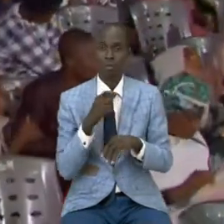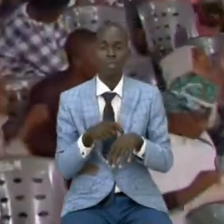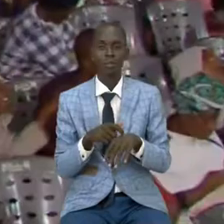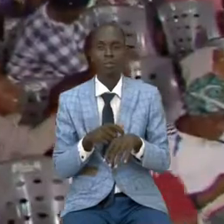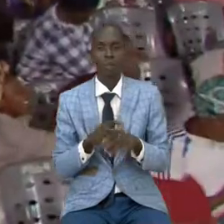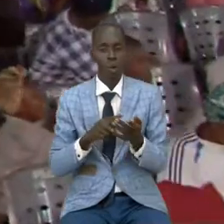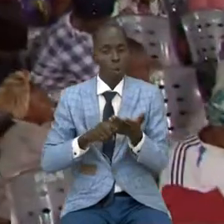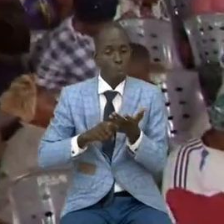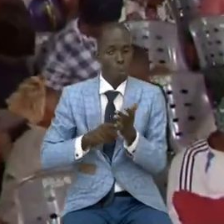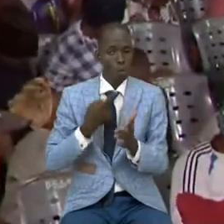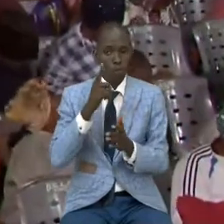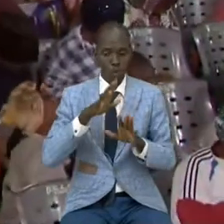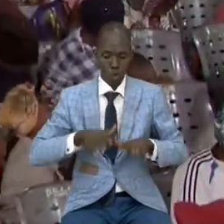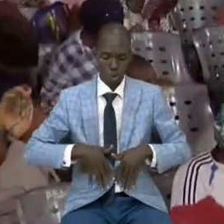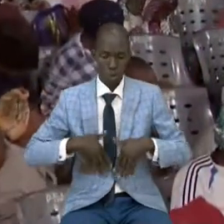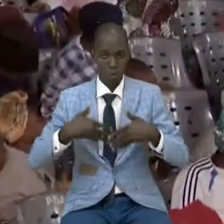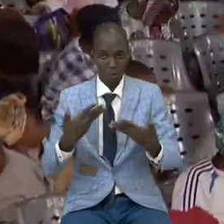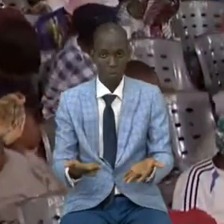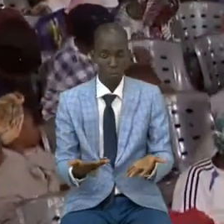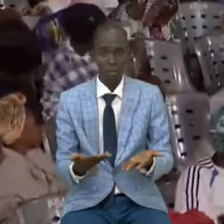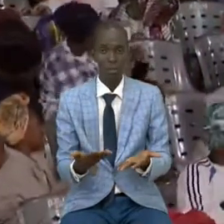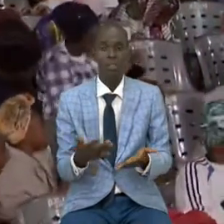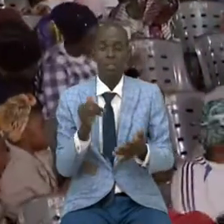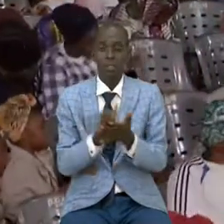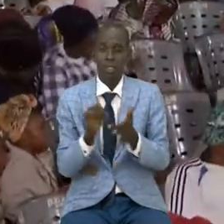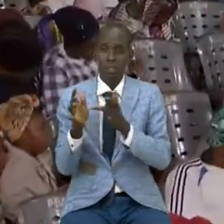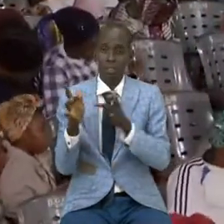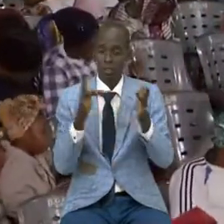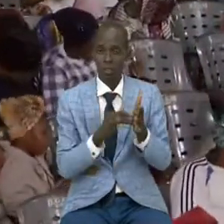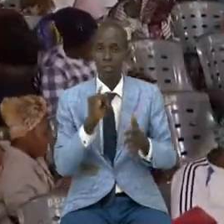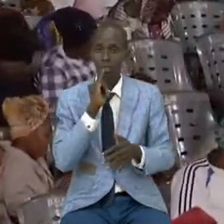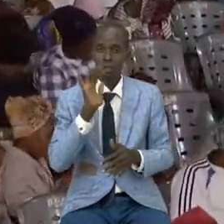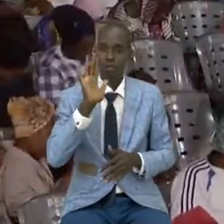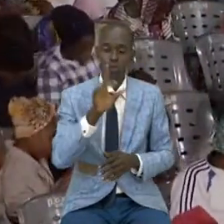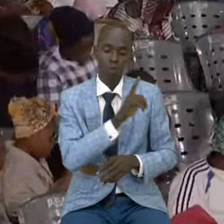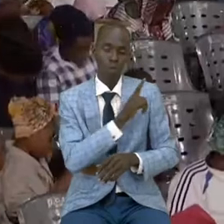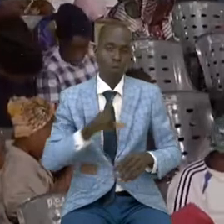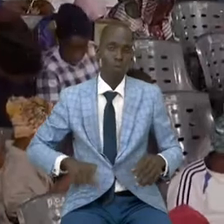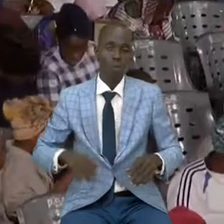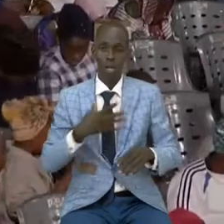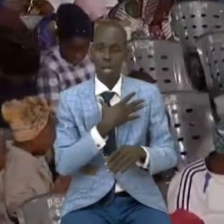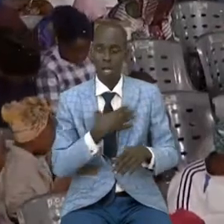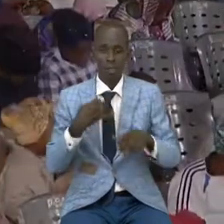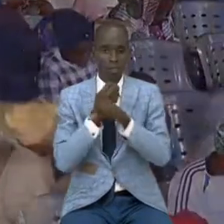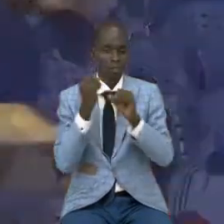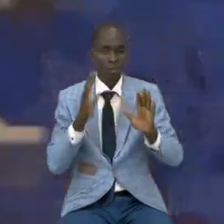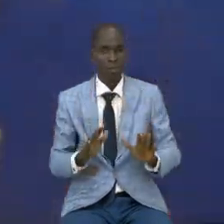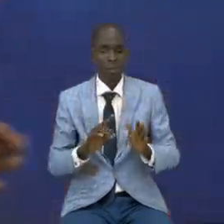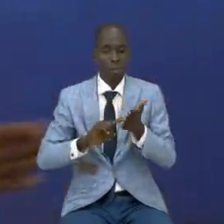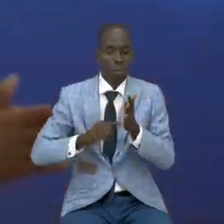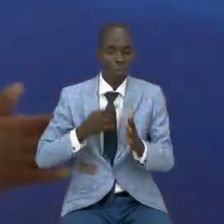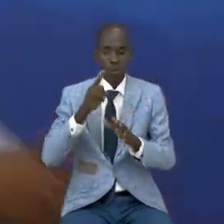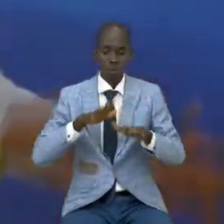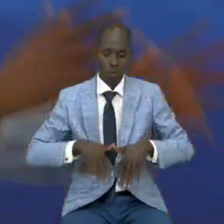confess with your mouth that Jesus is your Lord and Savior, once you confess with your